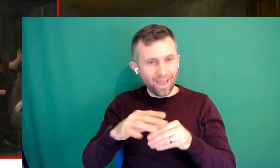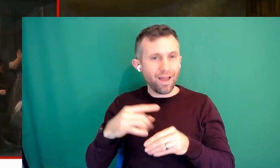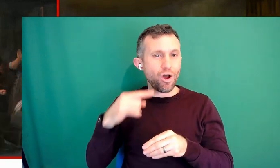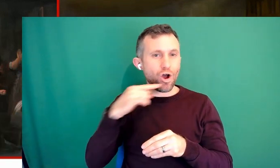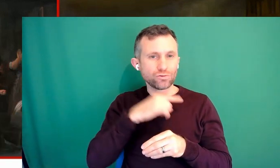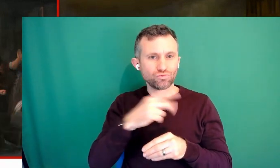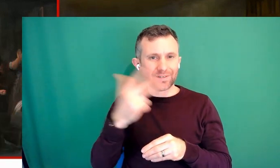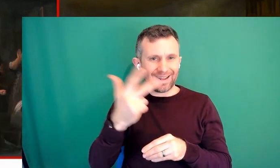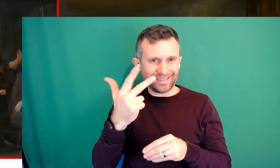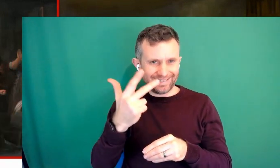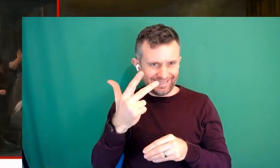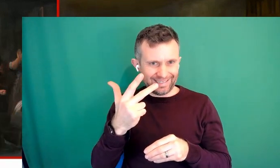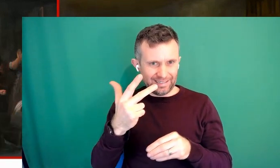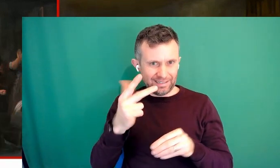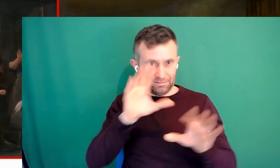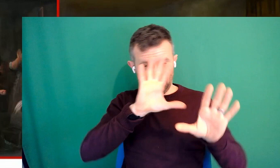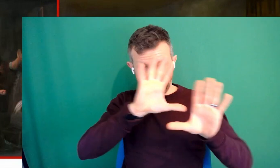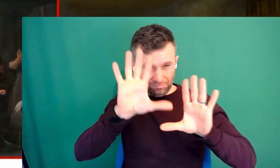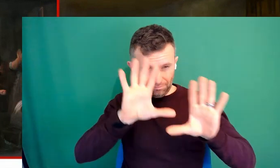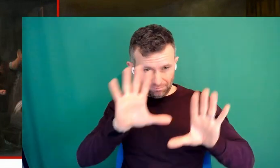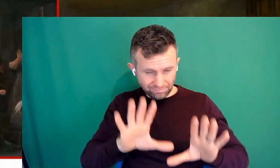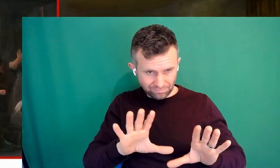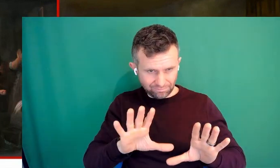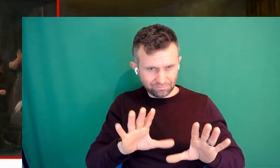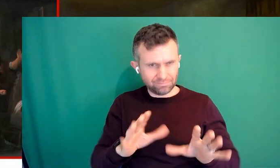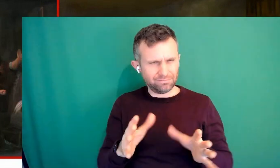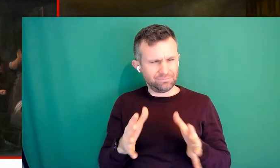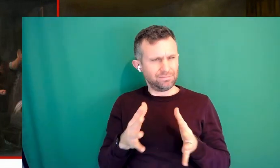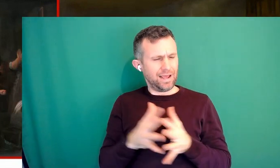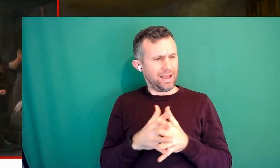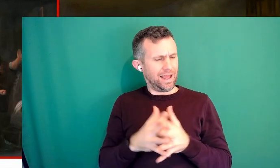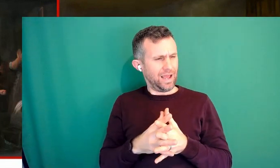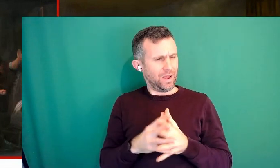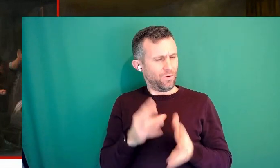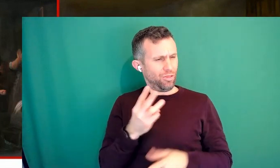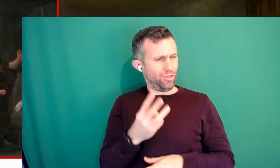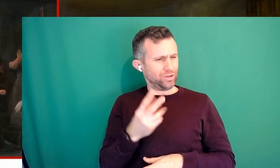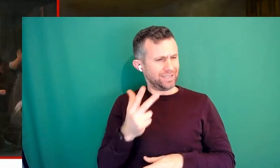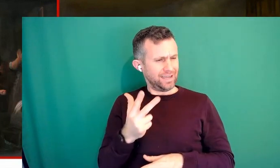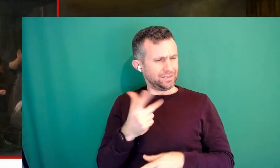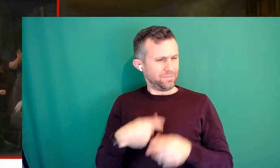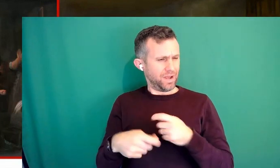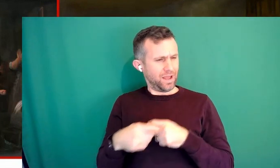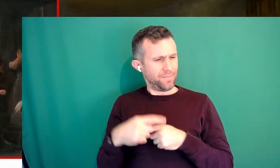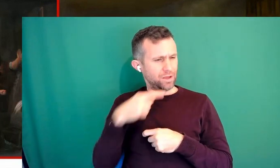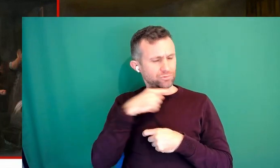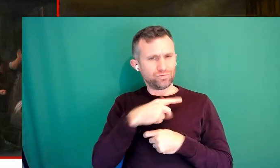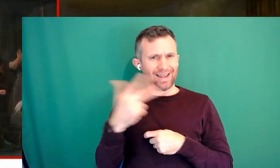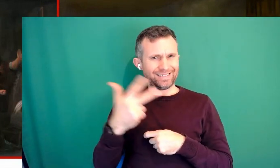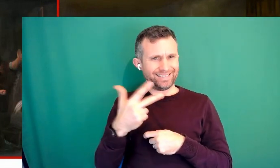inheritance hidden within his home. Literally, coins falling from the ceiling.